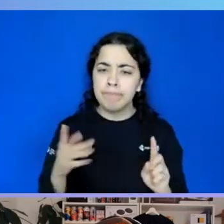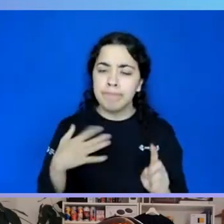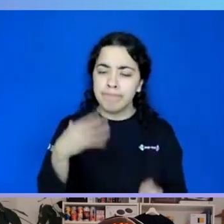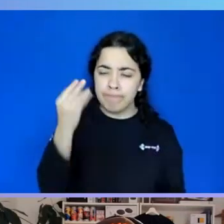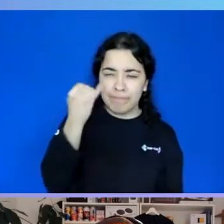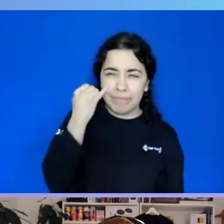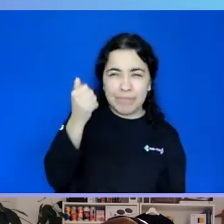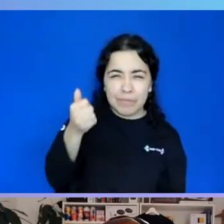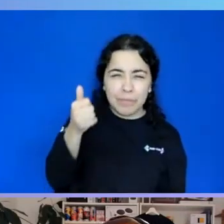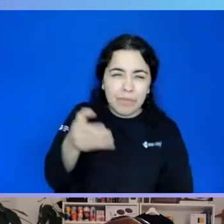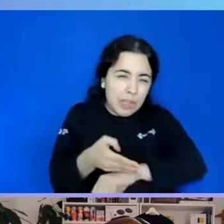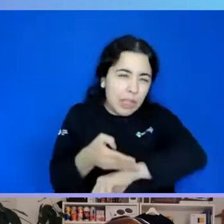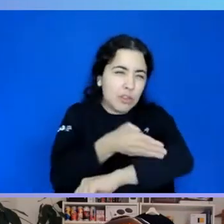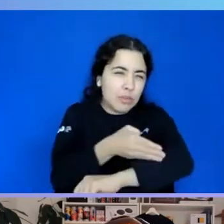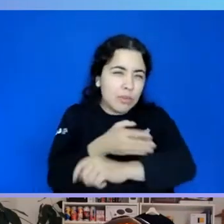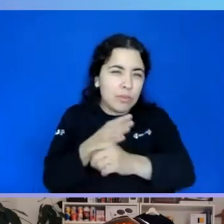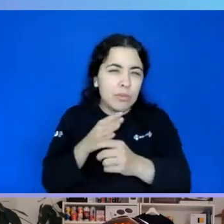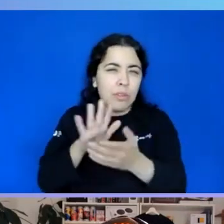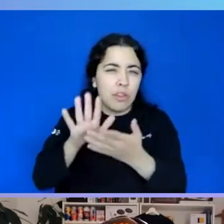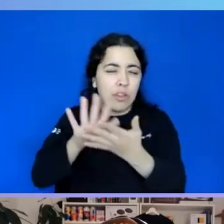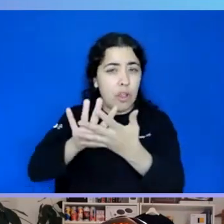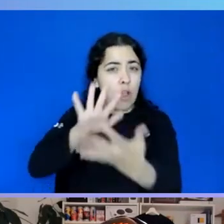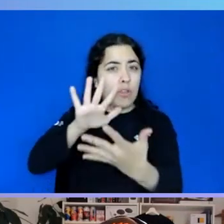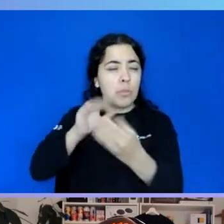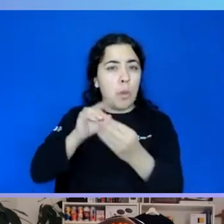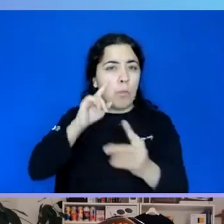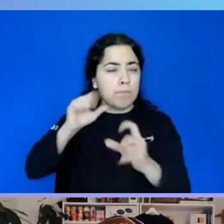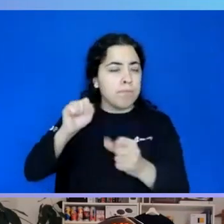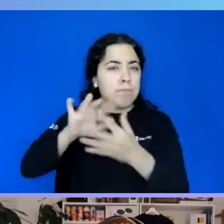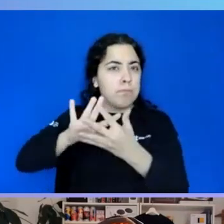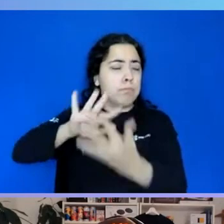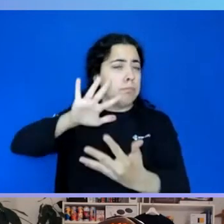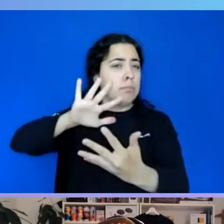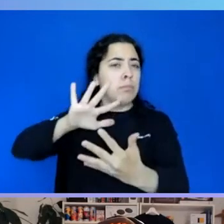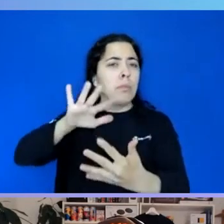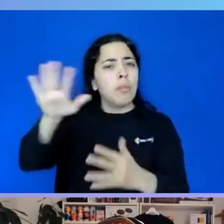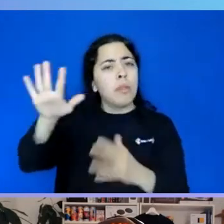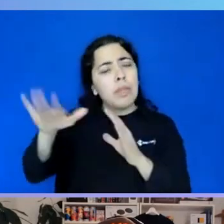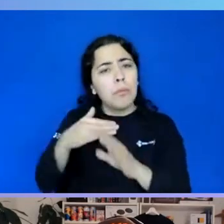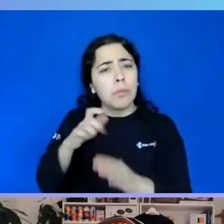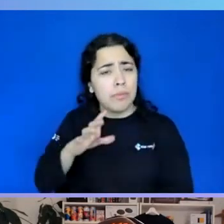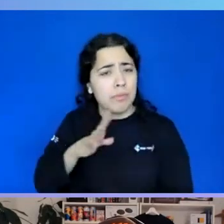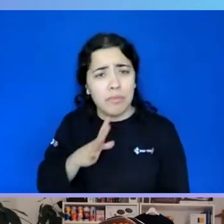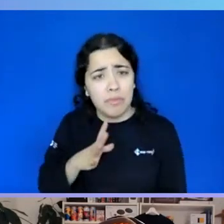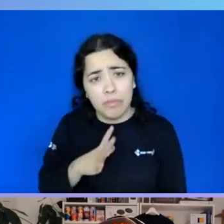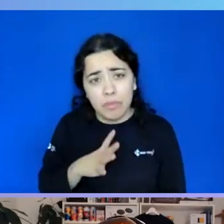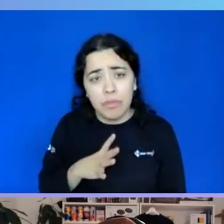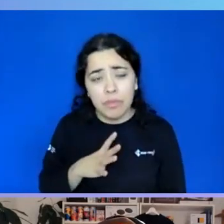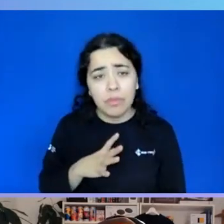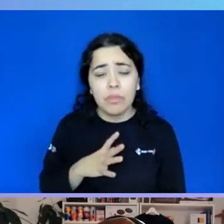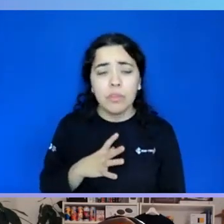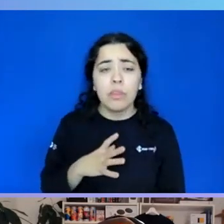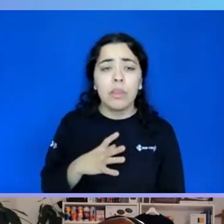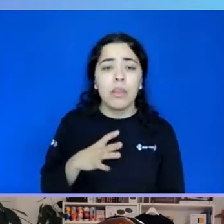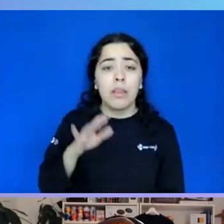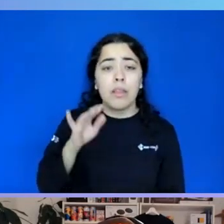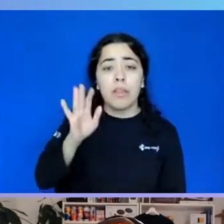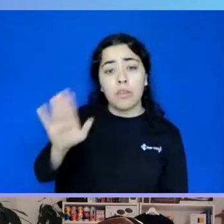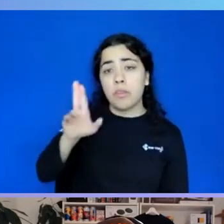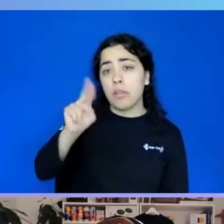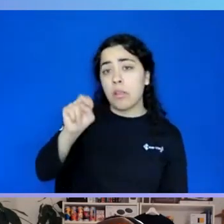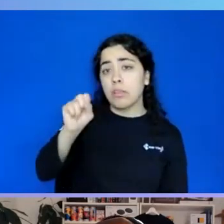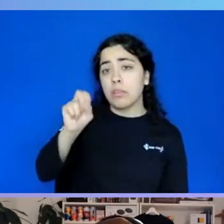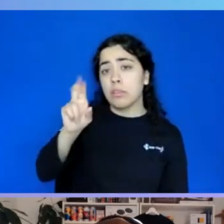just increase the contrast, it would be a quite good email, actually. And the unsubscribe link